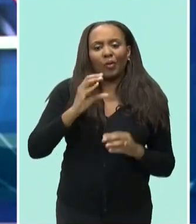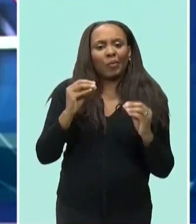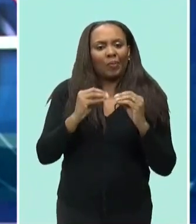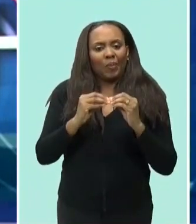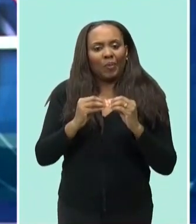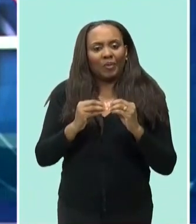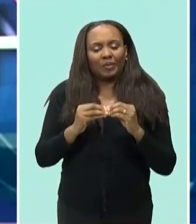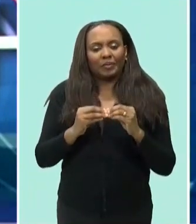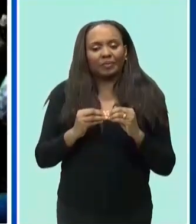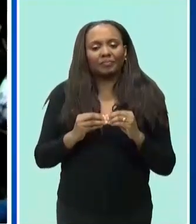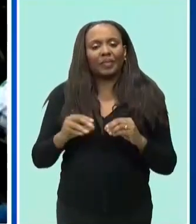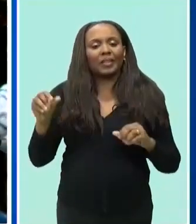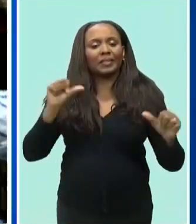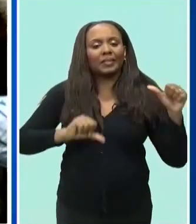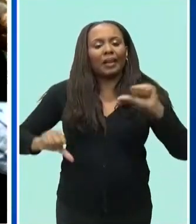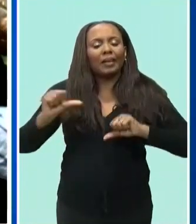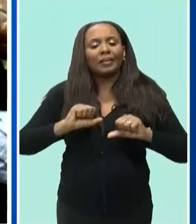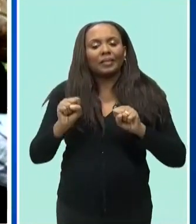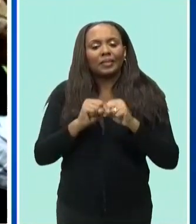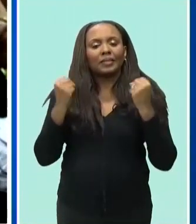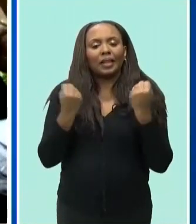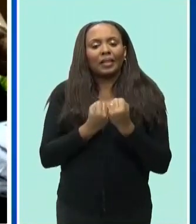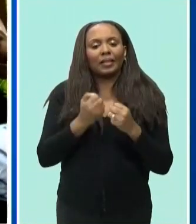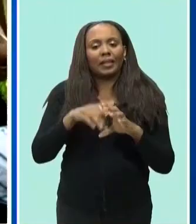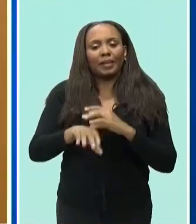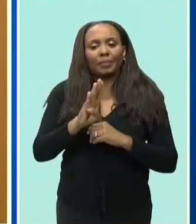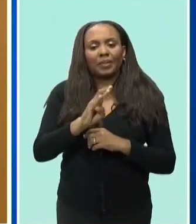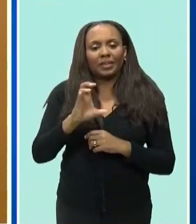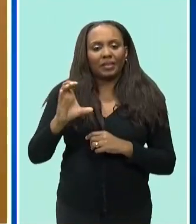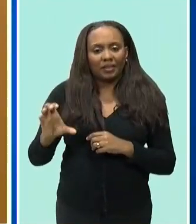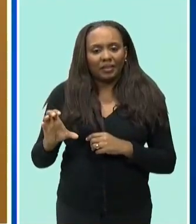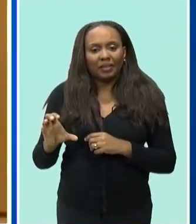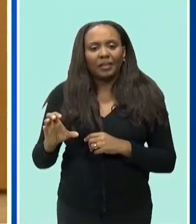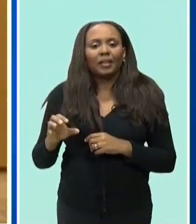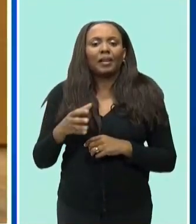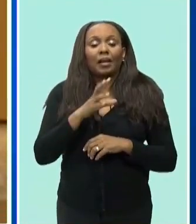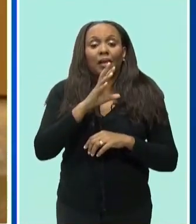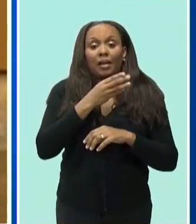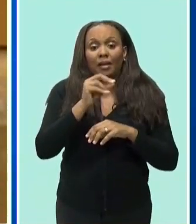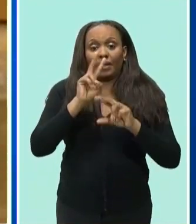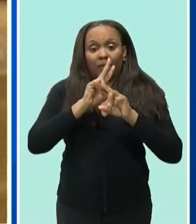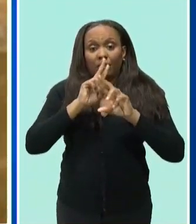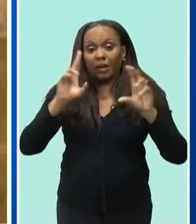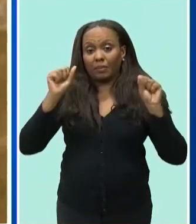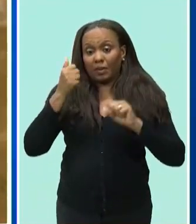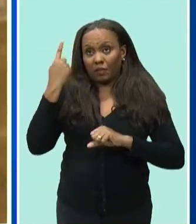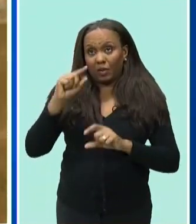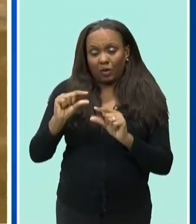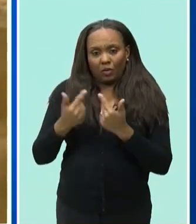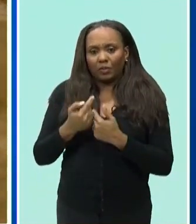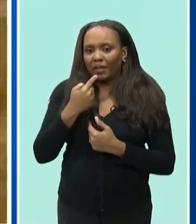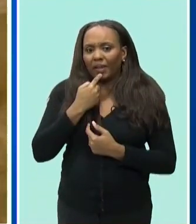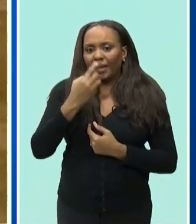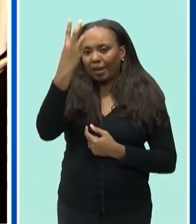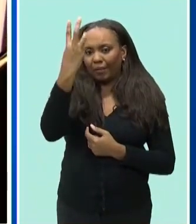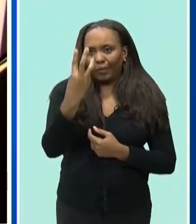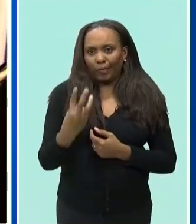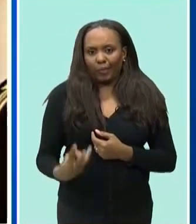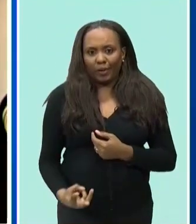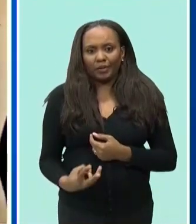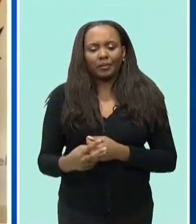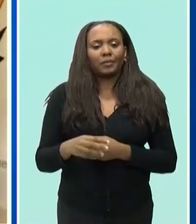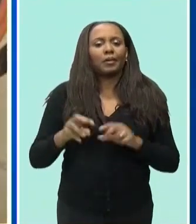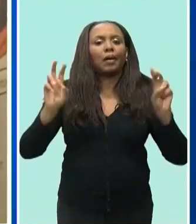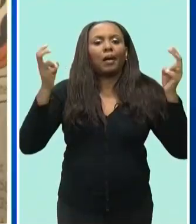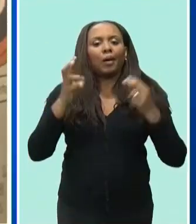commodity. It's being spearheaded by the Science Society there. Vice President Grace Clausey says Wednesdays have now been designated as